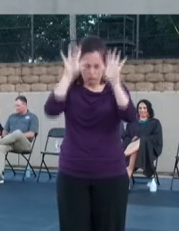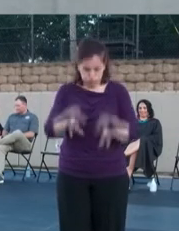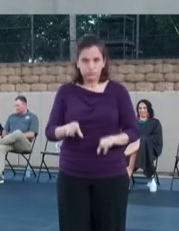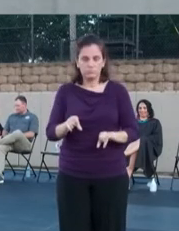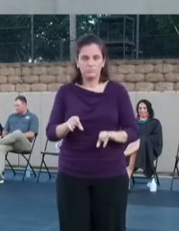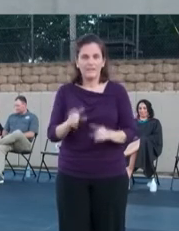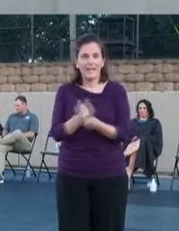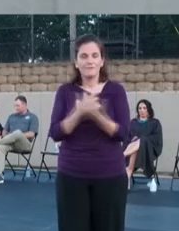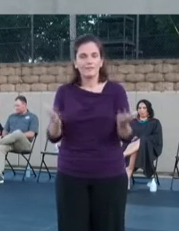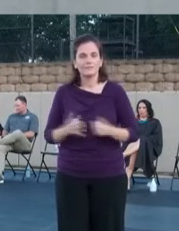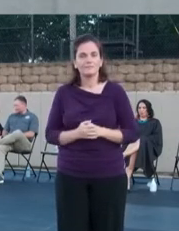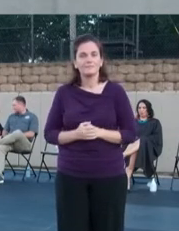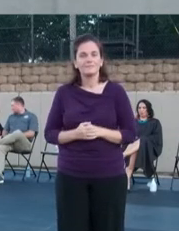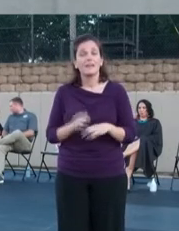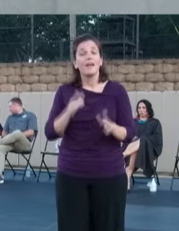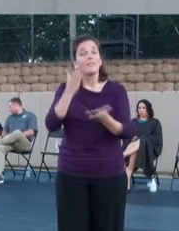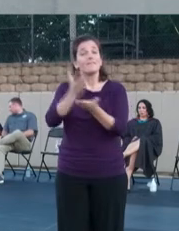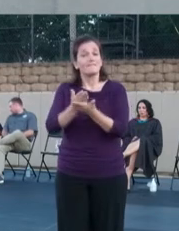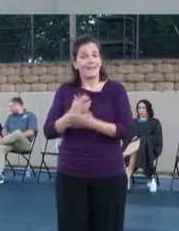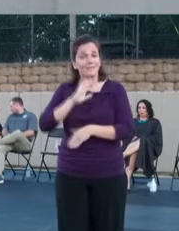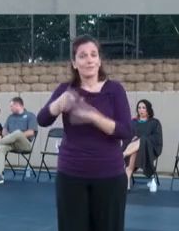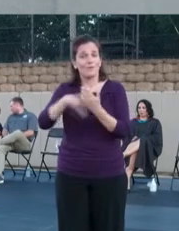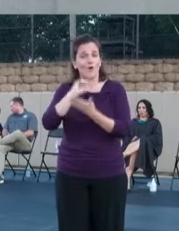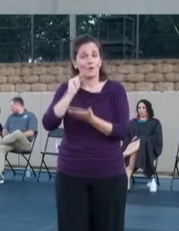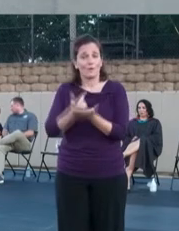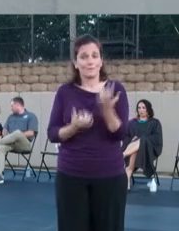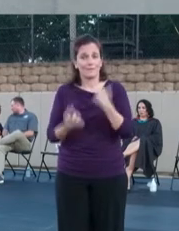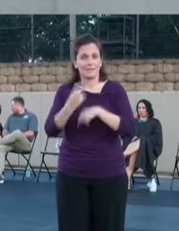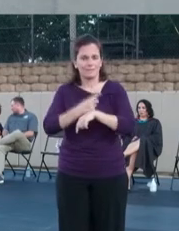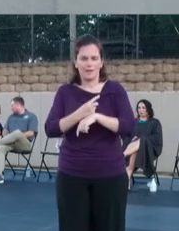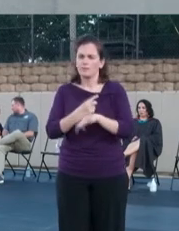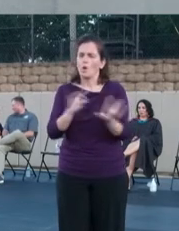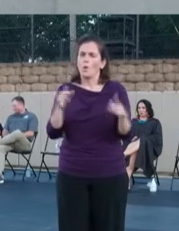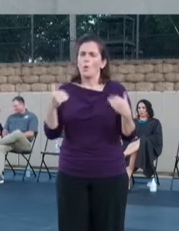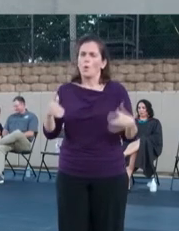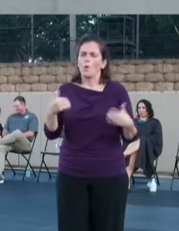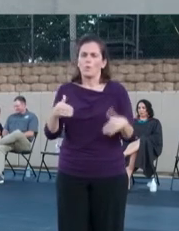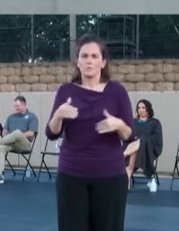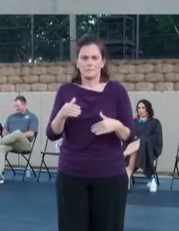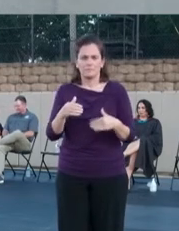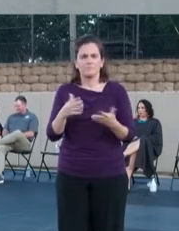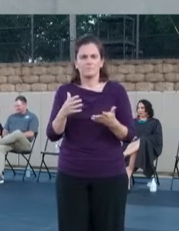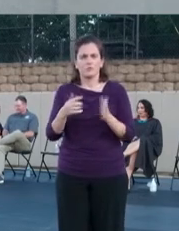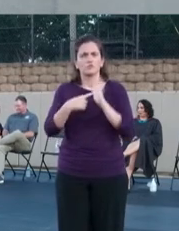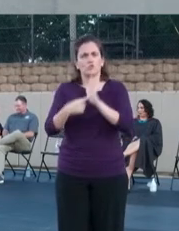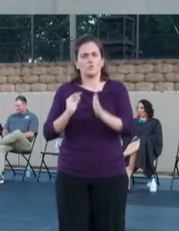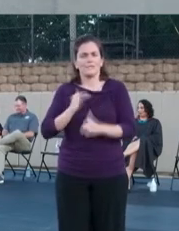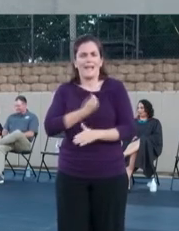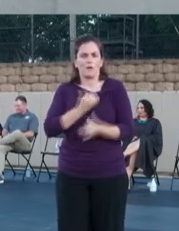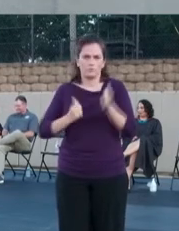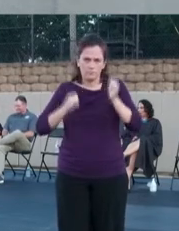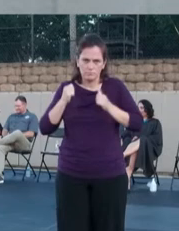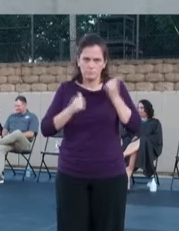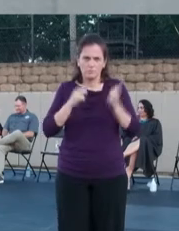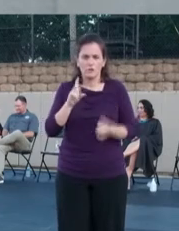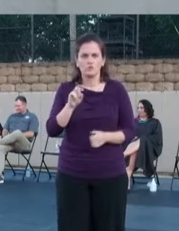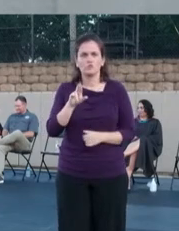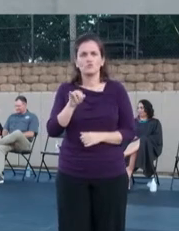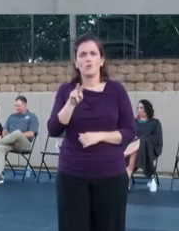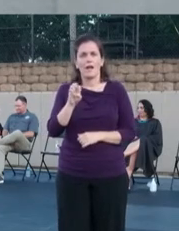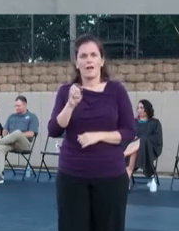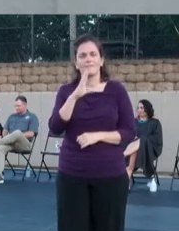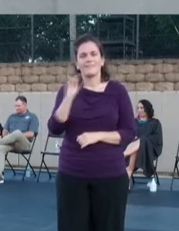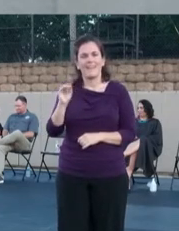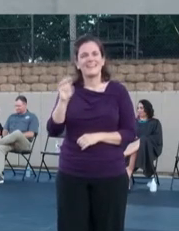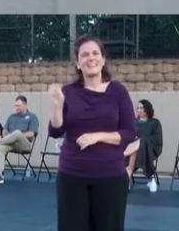the fact that we are all graduating here today speaks volumes about our drive and about Eastview's endless support. I would